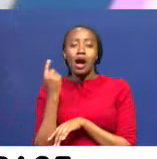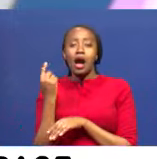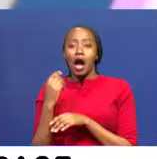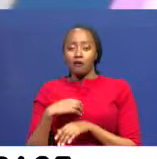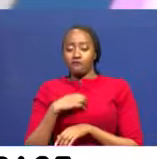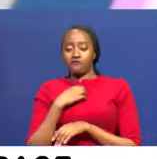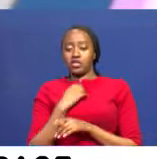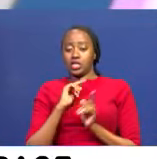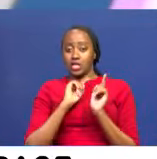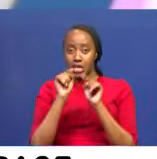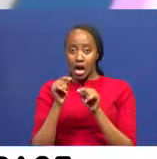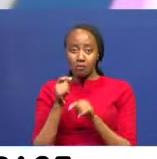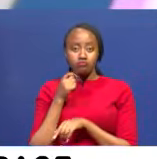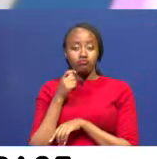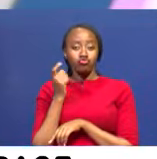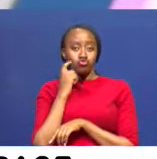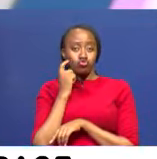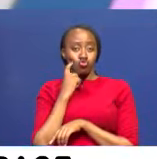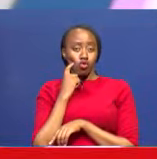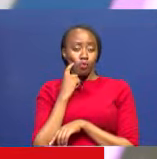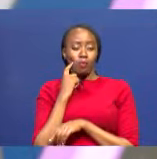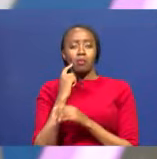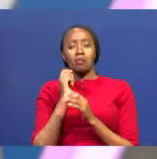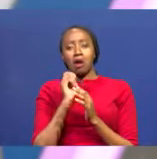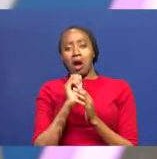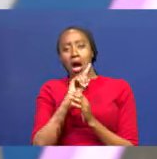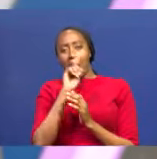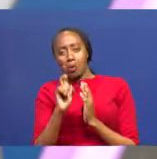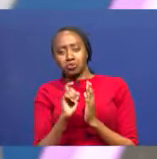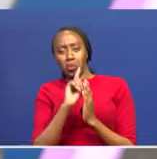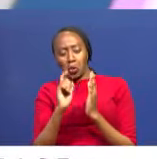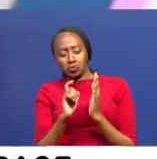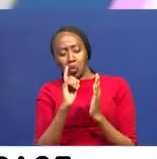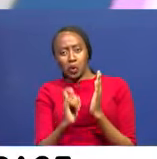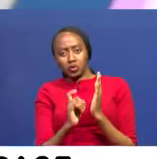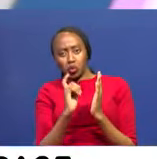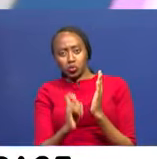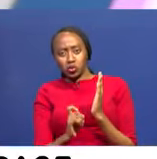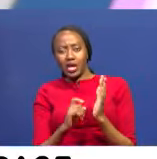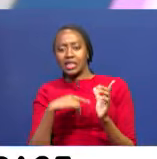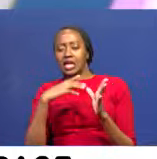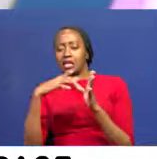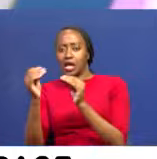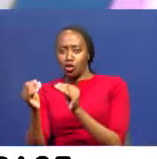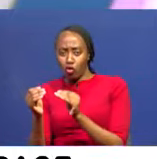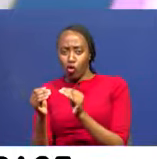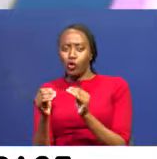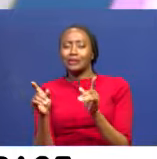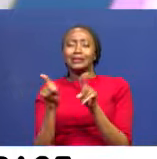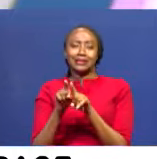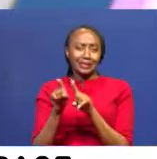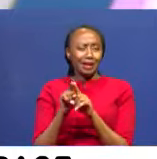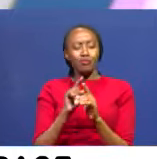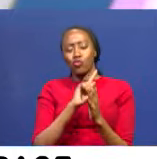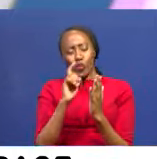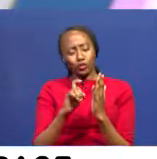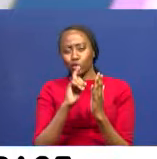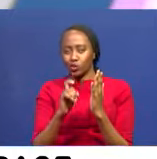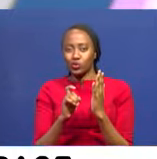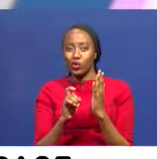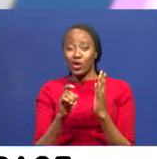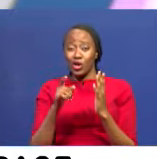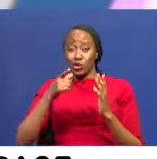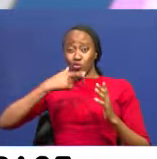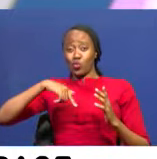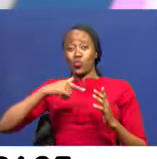pharmacist, if they receive a prescription, there are more questions asked. If they go for a diagnosis, you'll find that there are more questions asked, because pharmacists